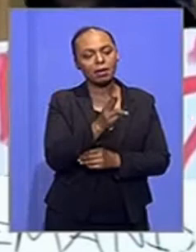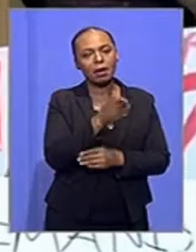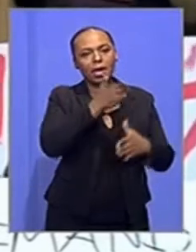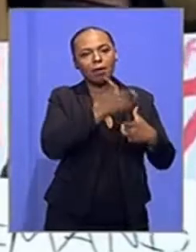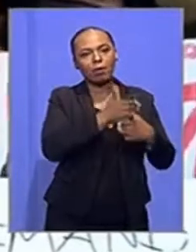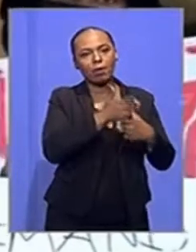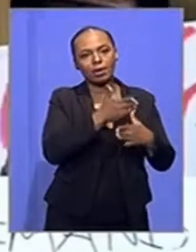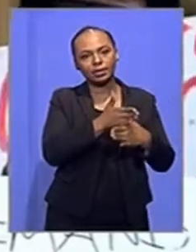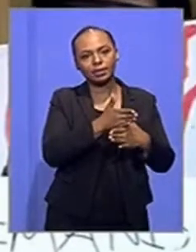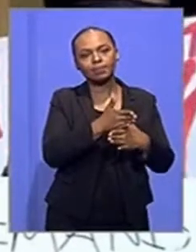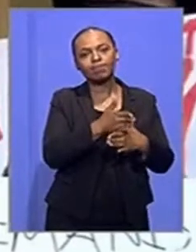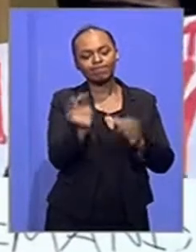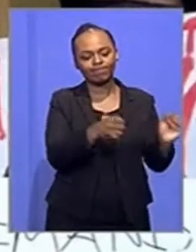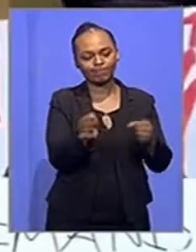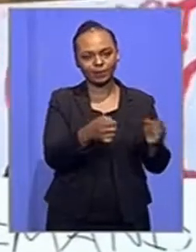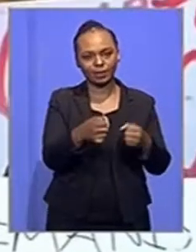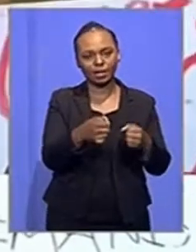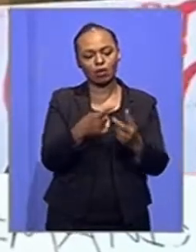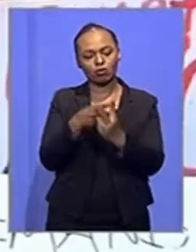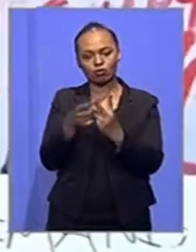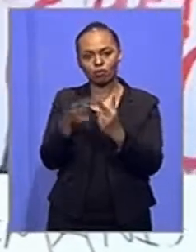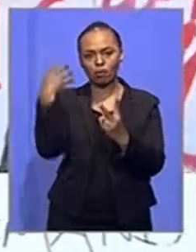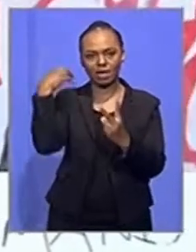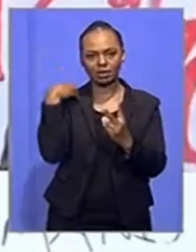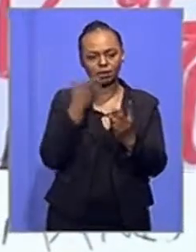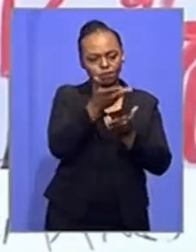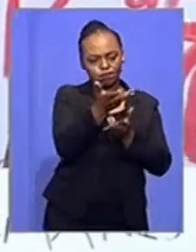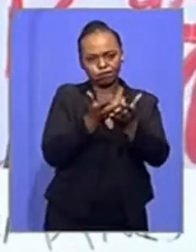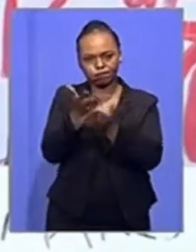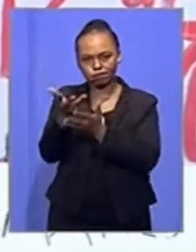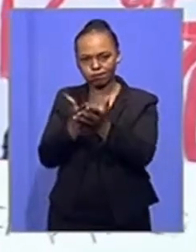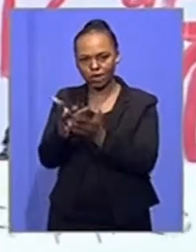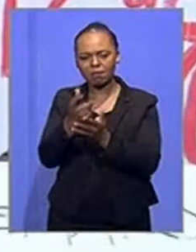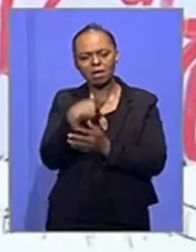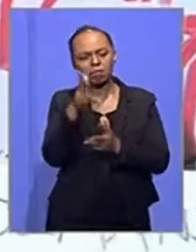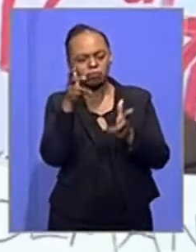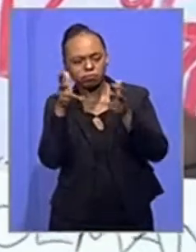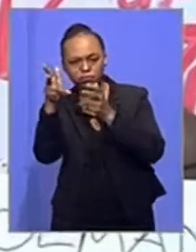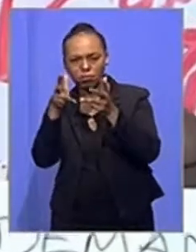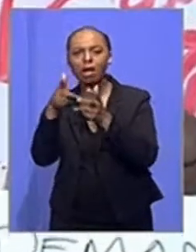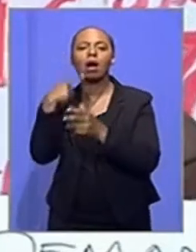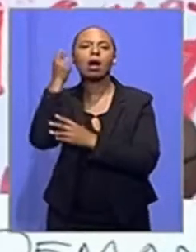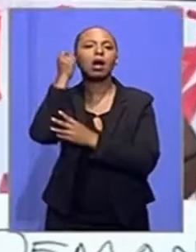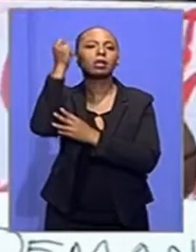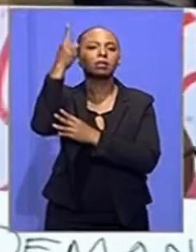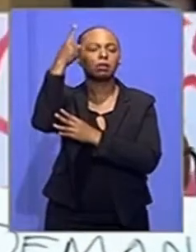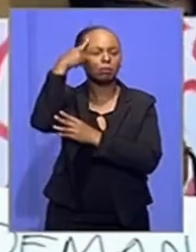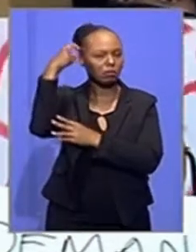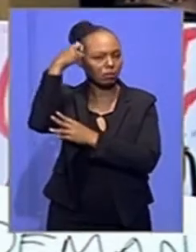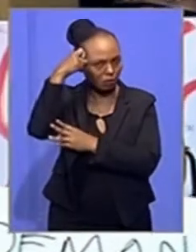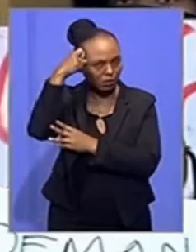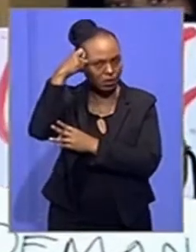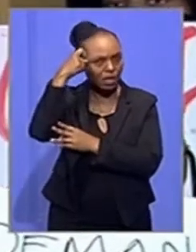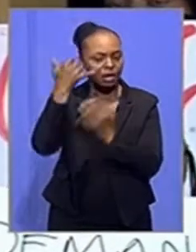heard them. We understood where they are coming from. We are saying that we are willing to resolve issues.